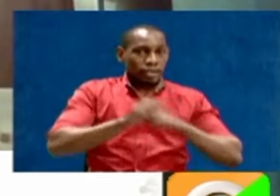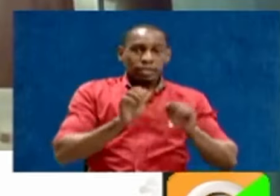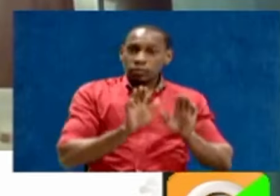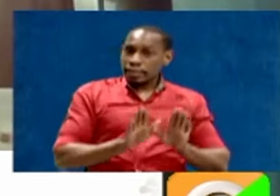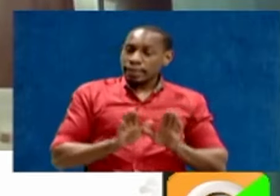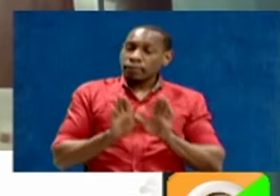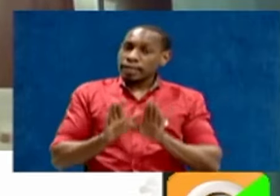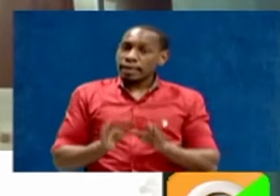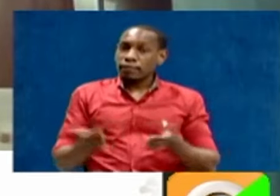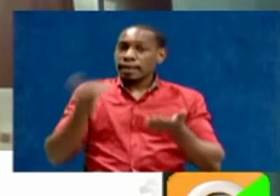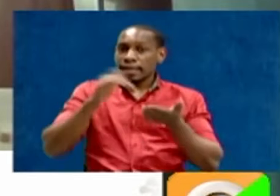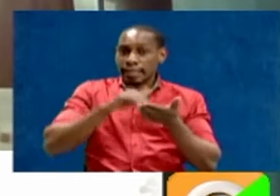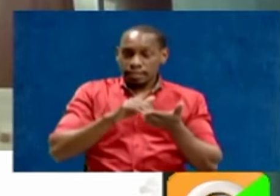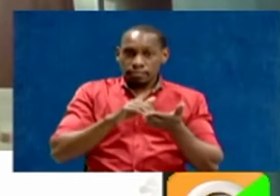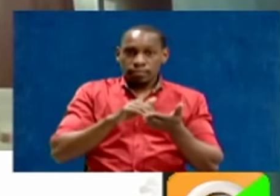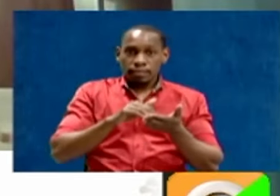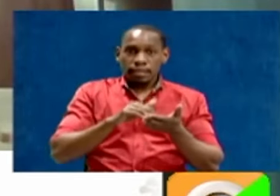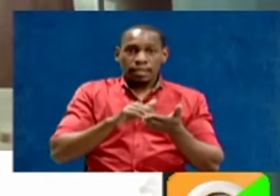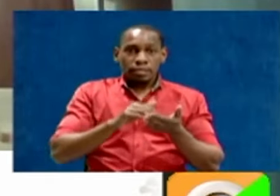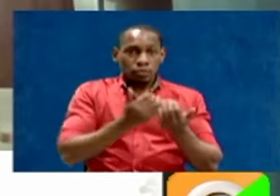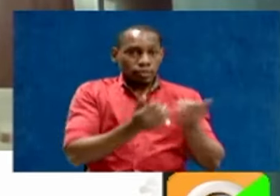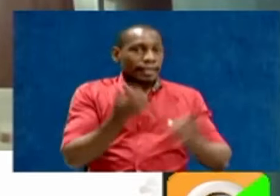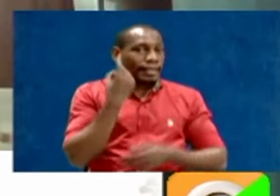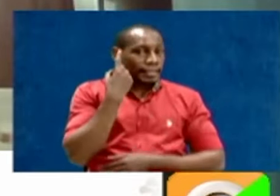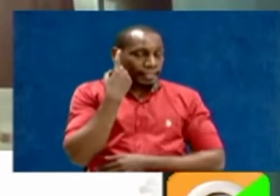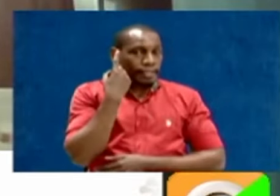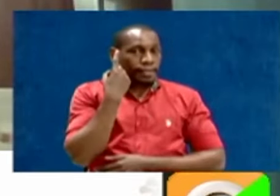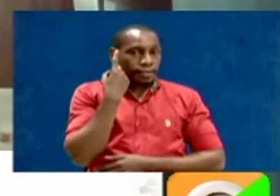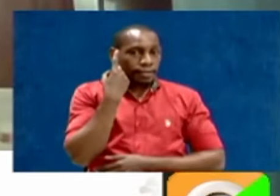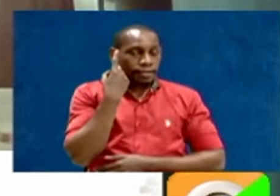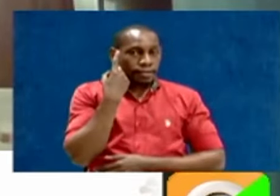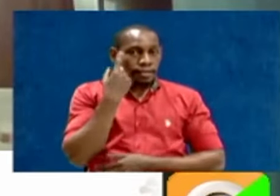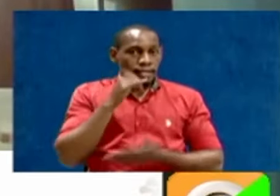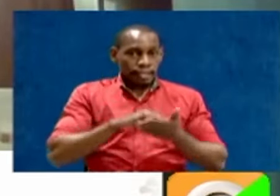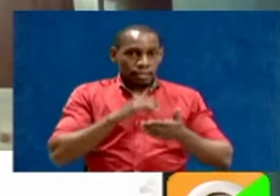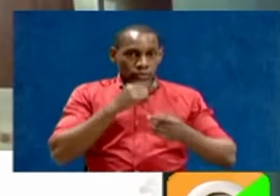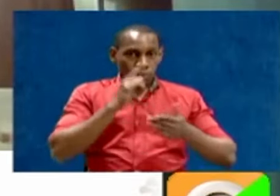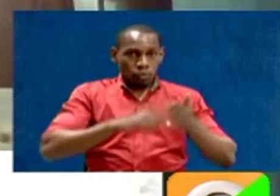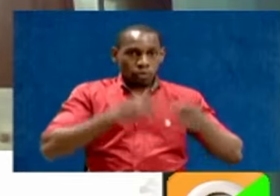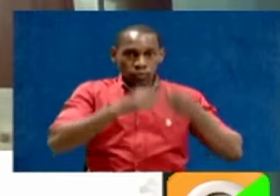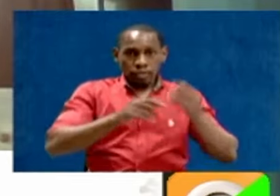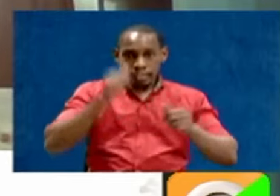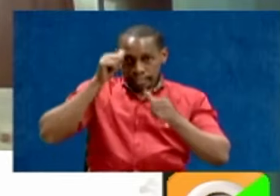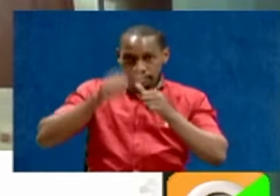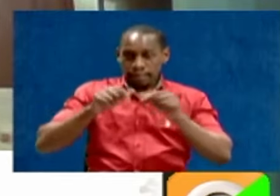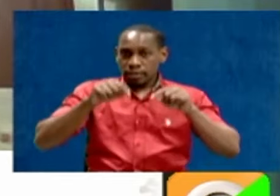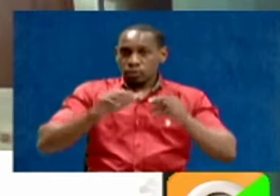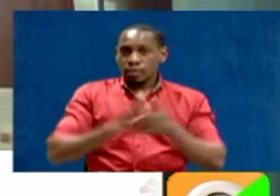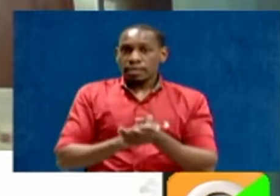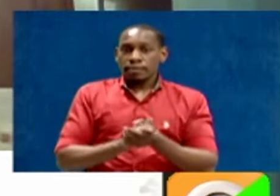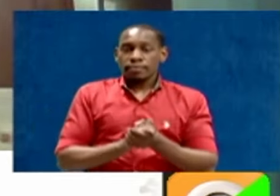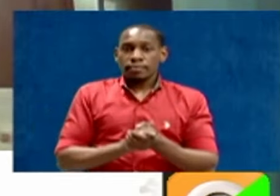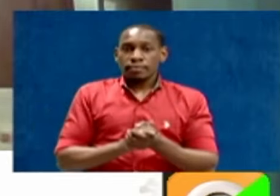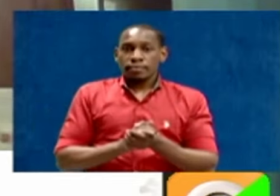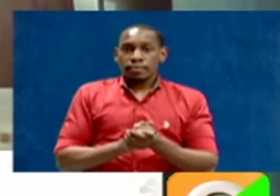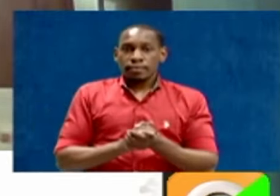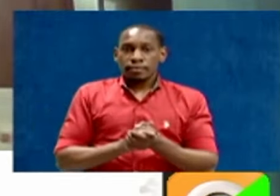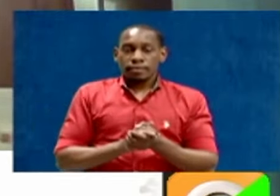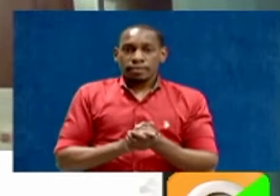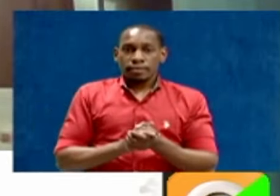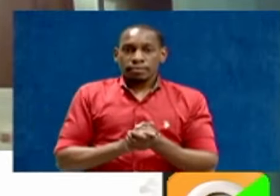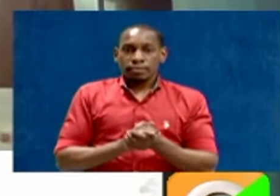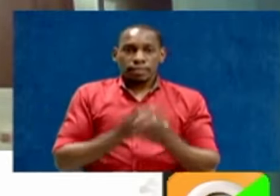again, just trying to make them understand what is going through. I remember today I was fixing the bulb in my